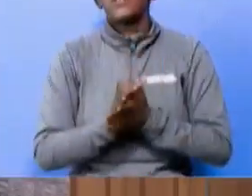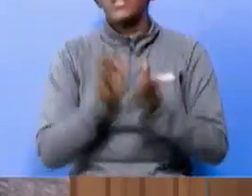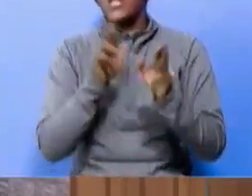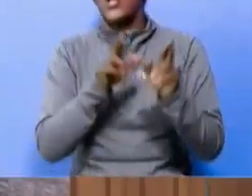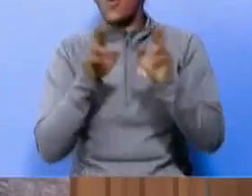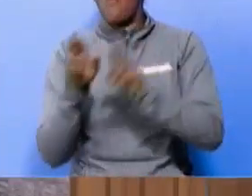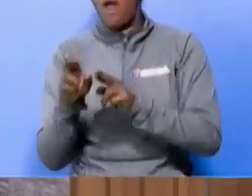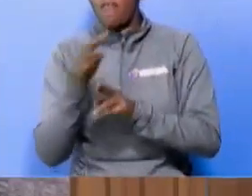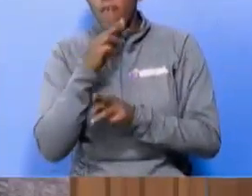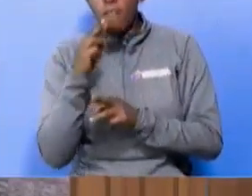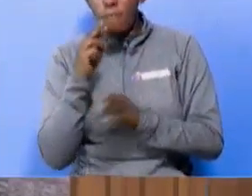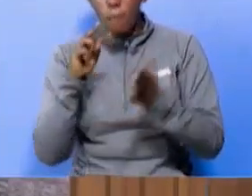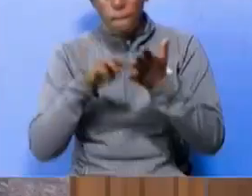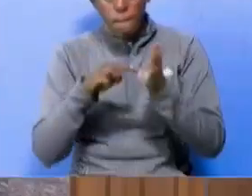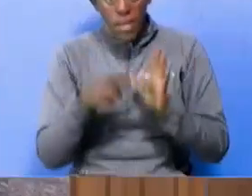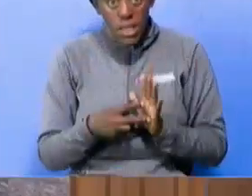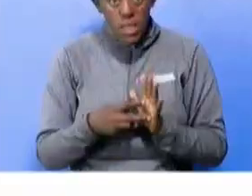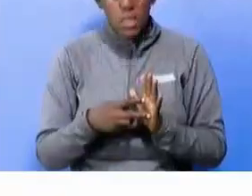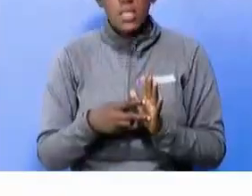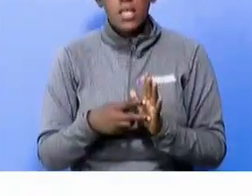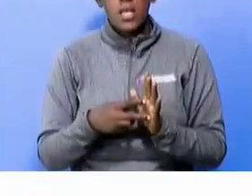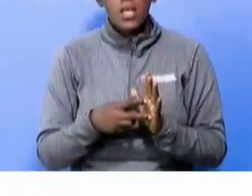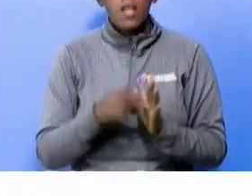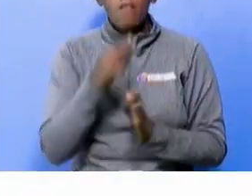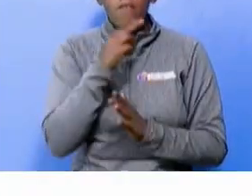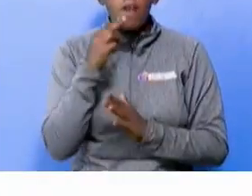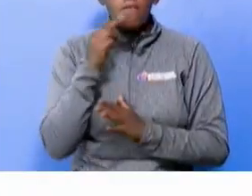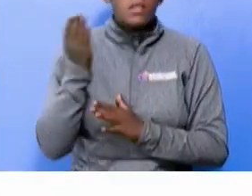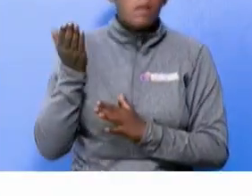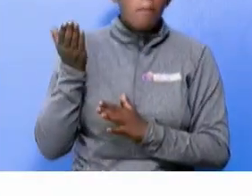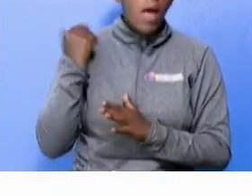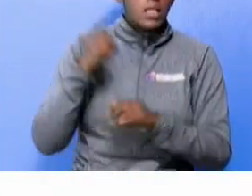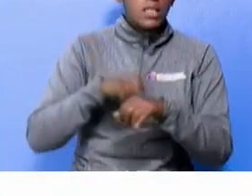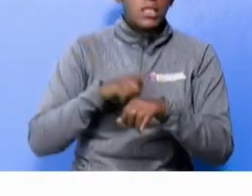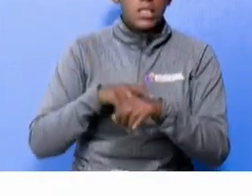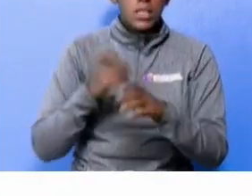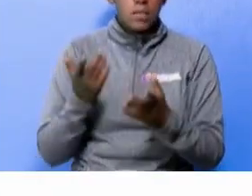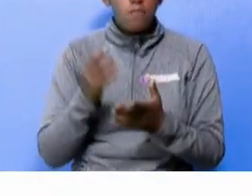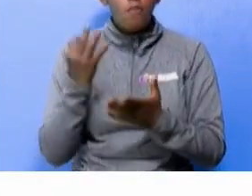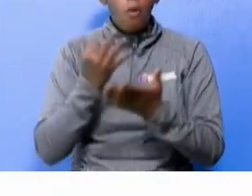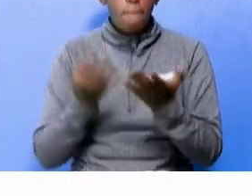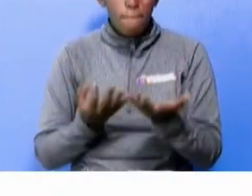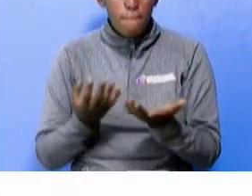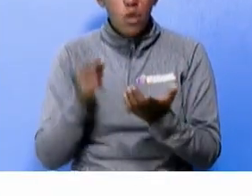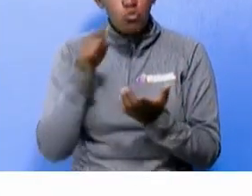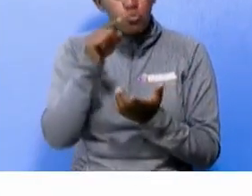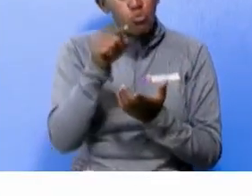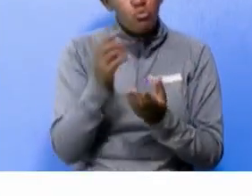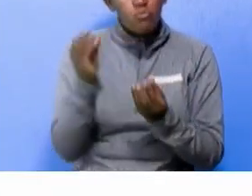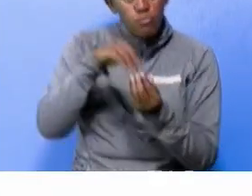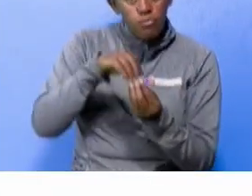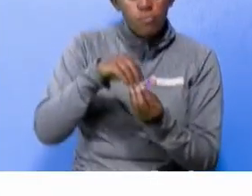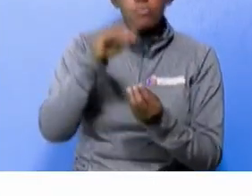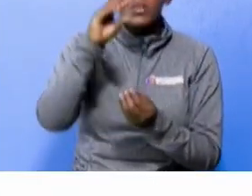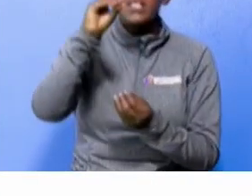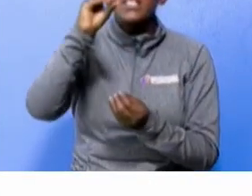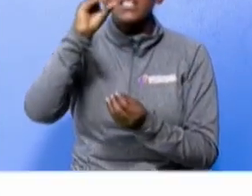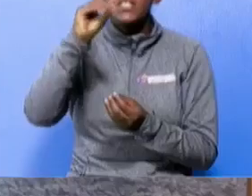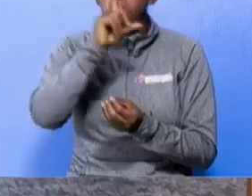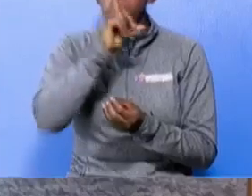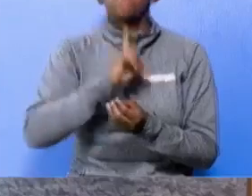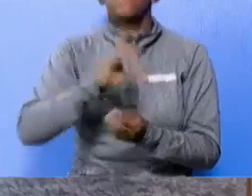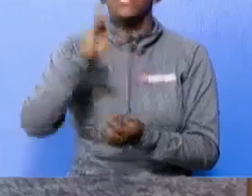verb means that the verb in the past form when you are adding D in the main